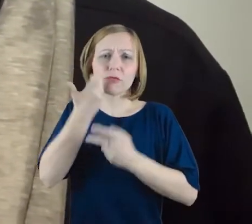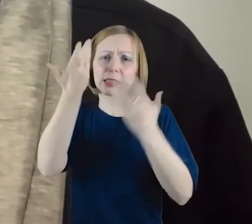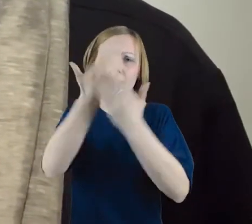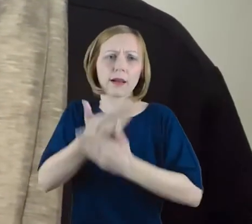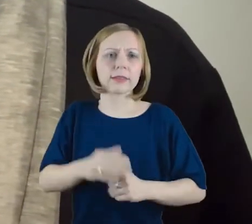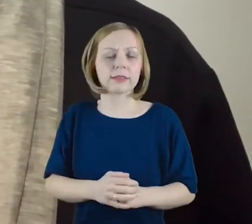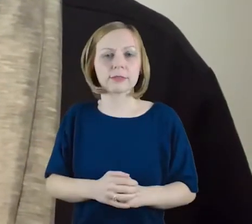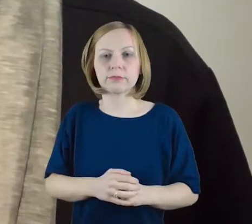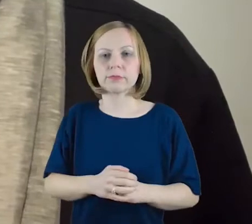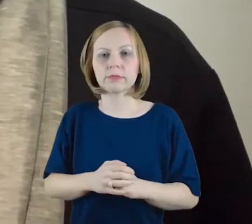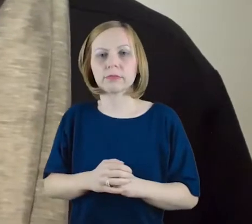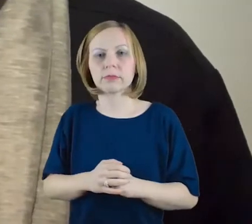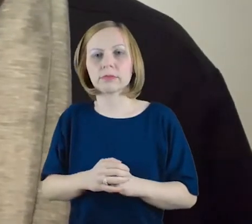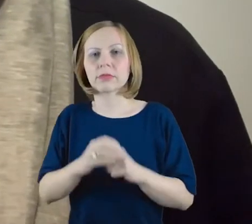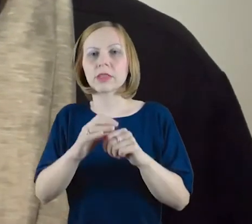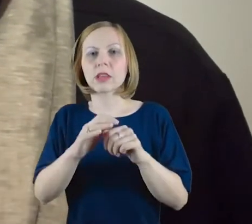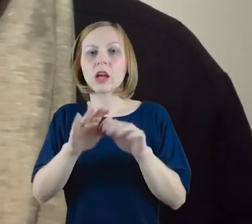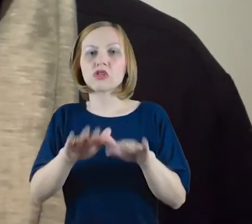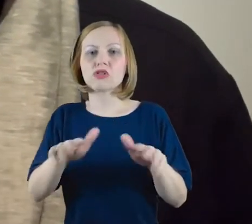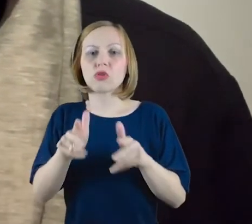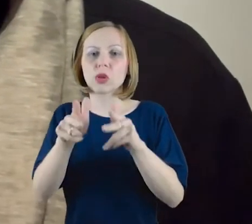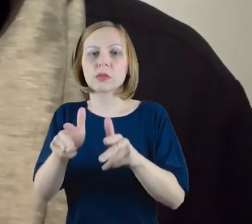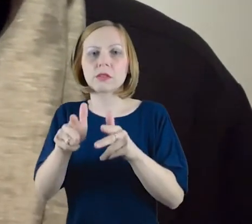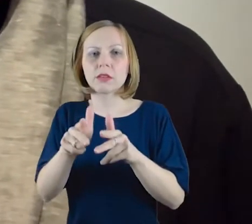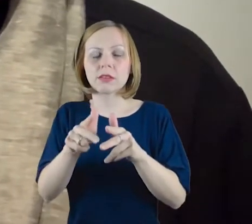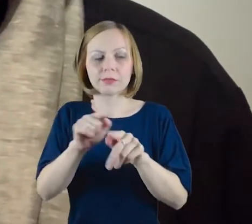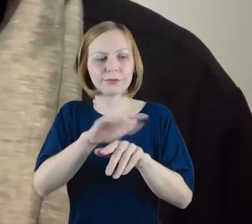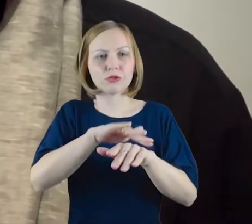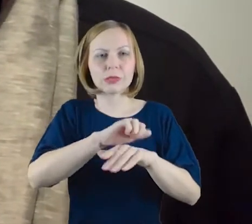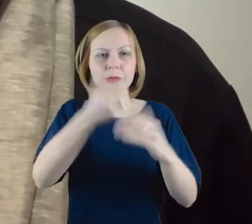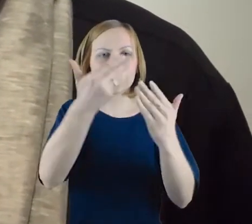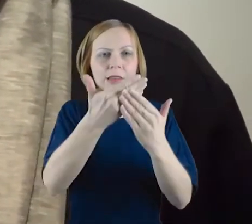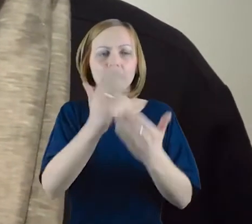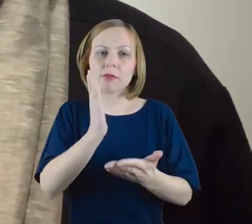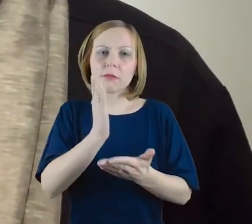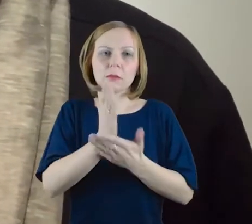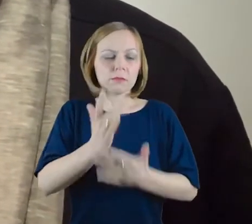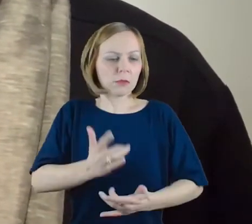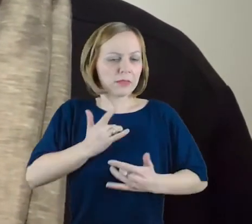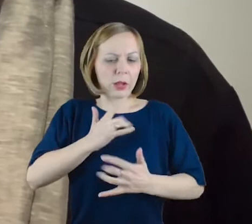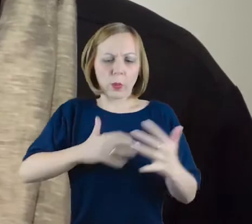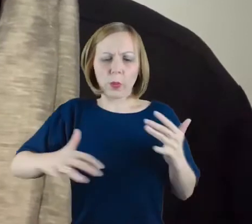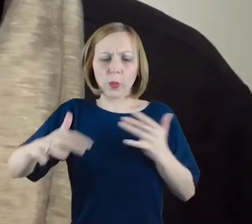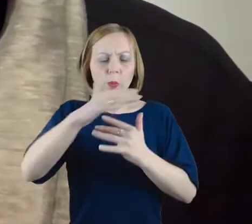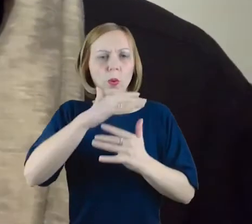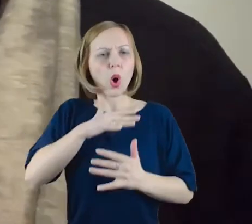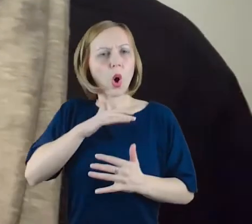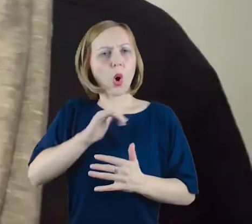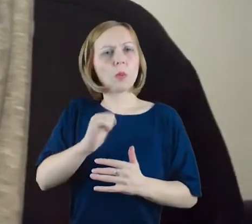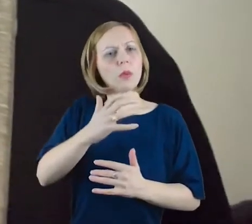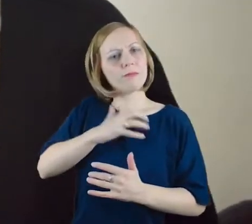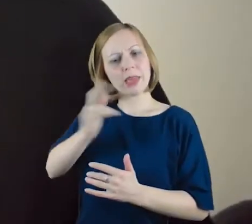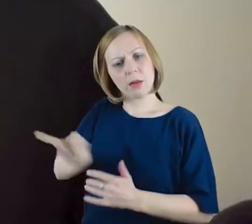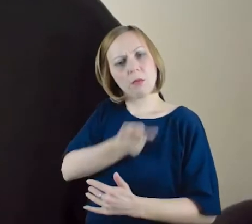Christmas Eve is undoubtedly a place where the hopes and fears of all the years are tangible. And what I know